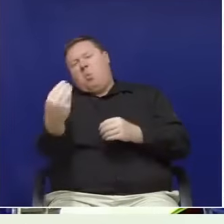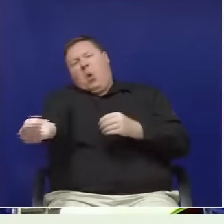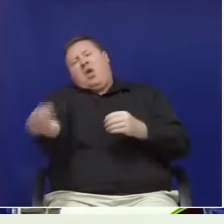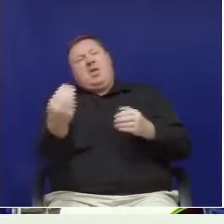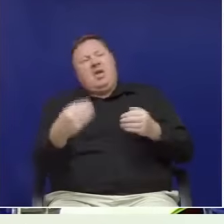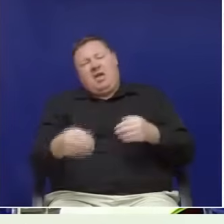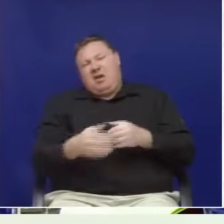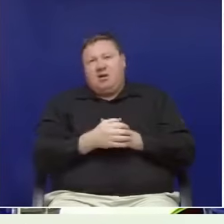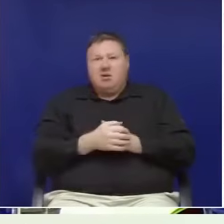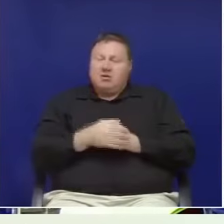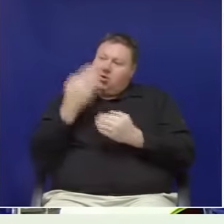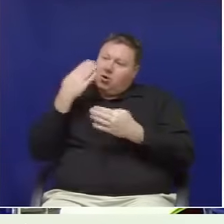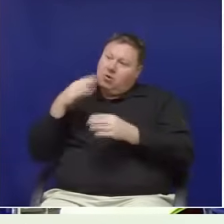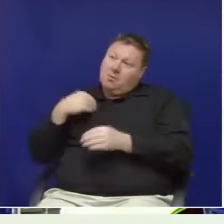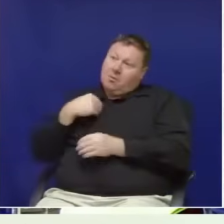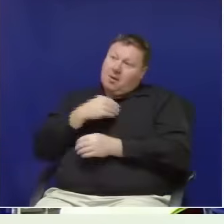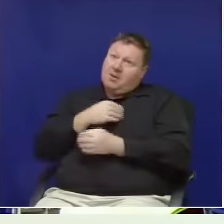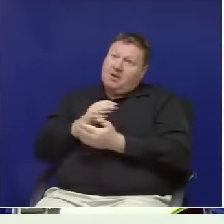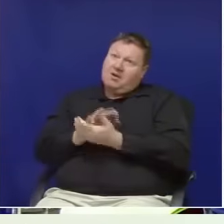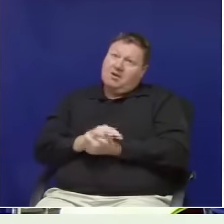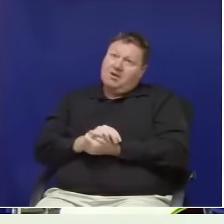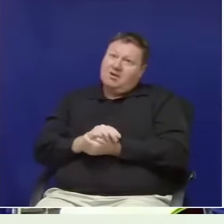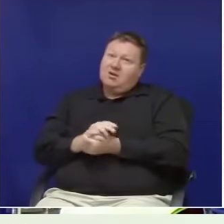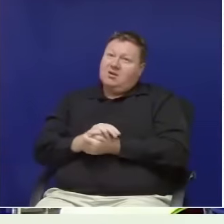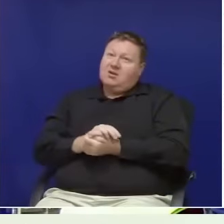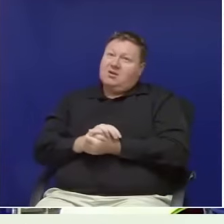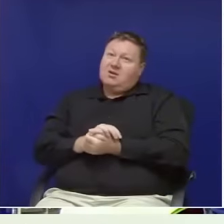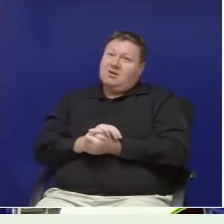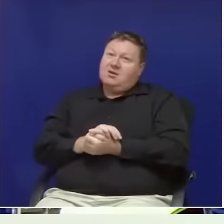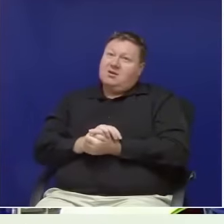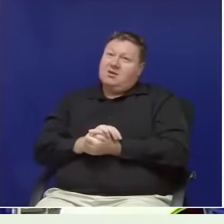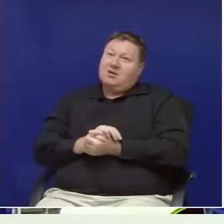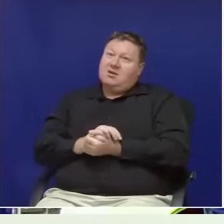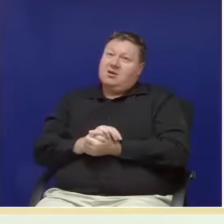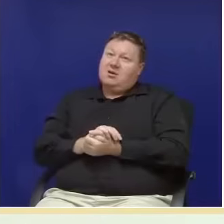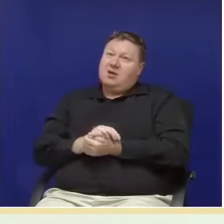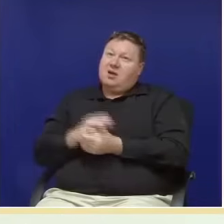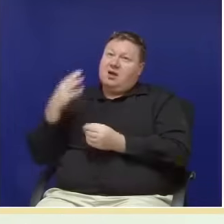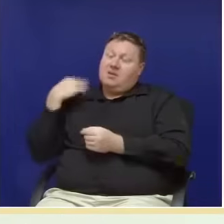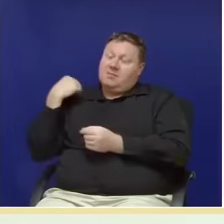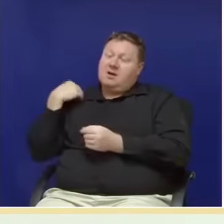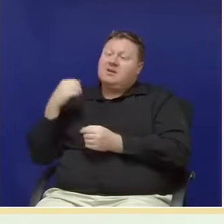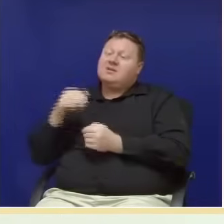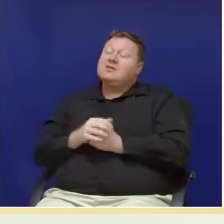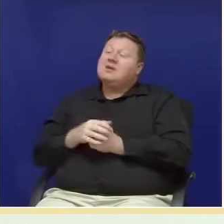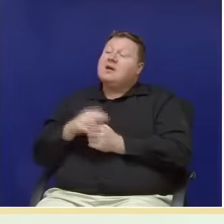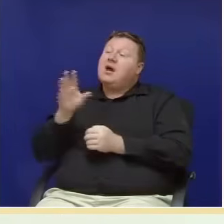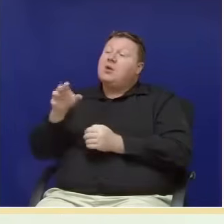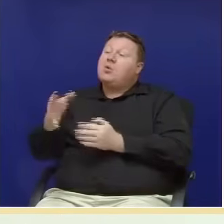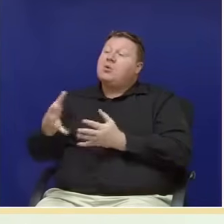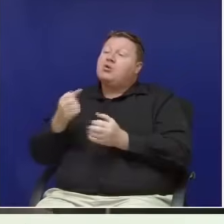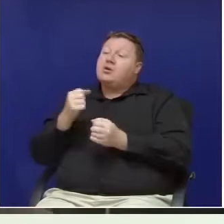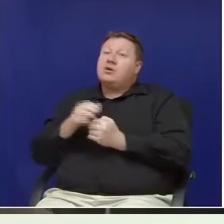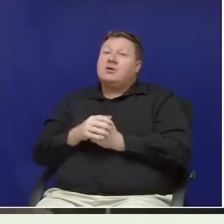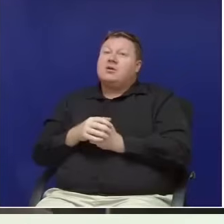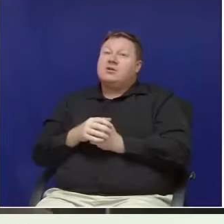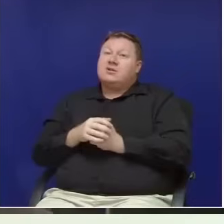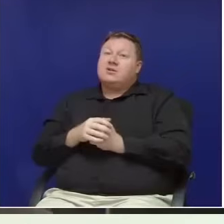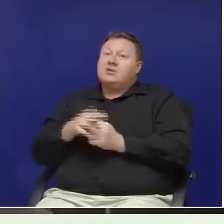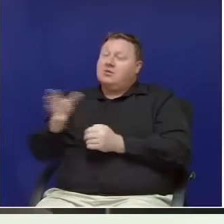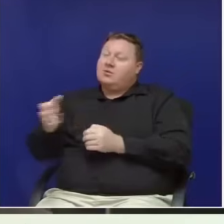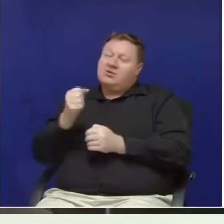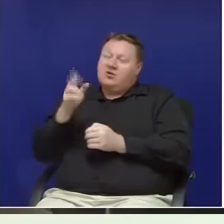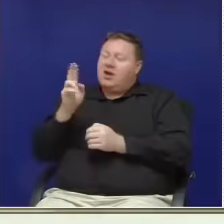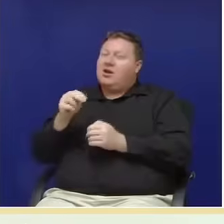Member. No, let the Minister first just withdraw unconditionally. Withdrawn